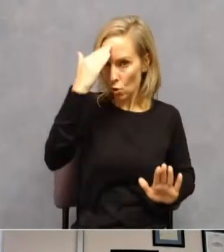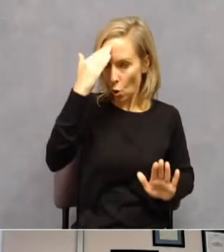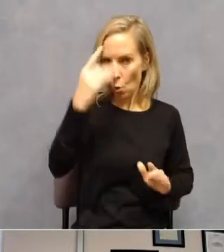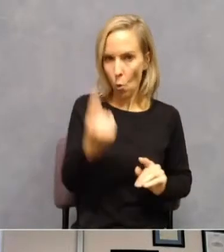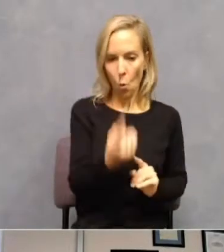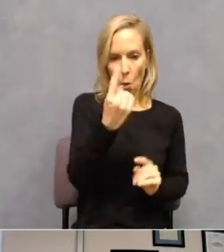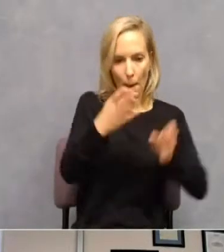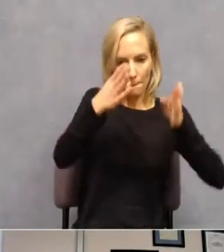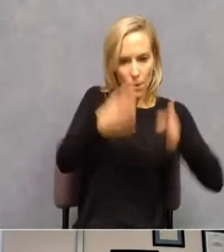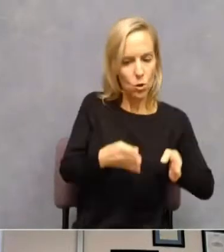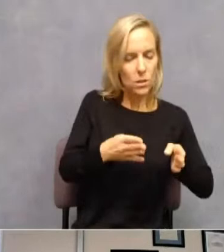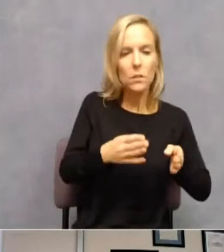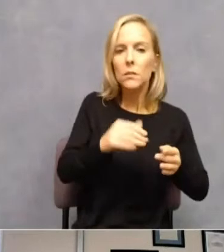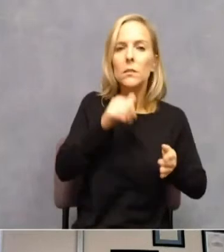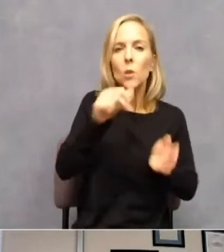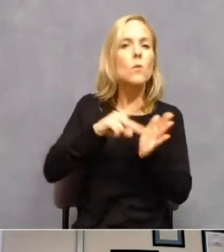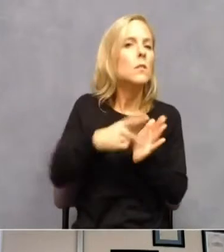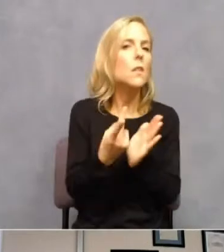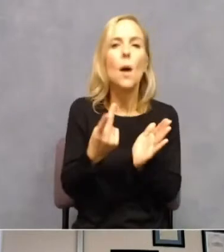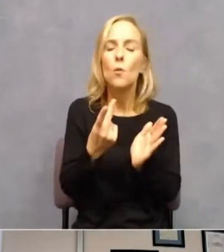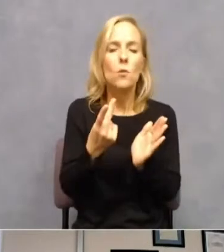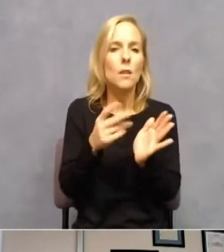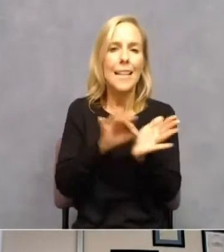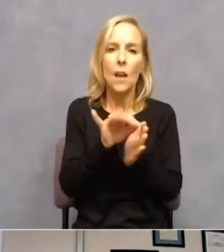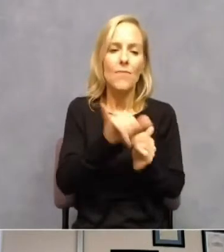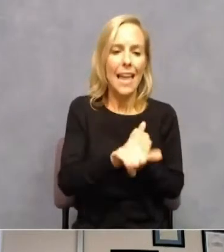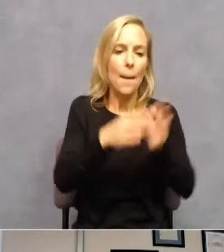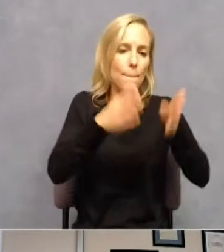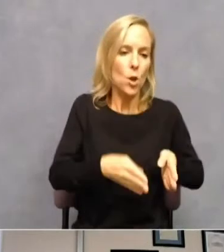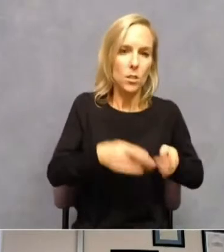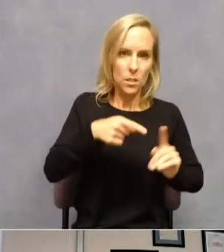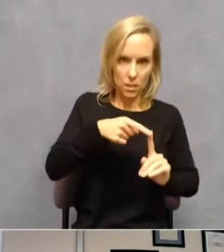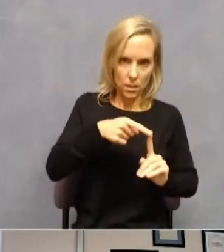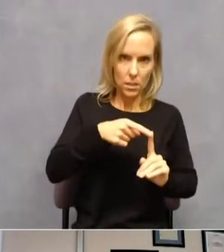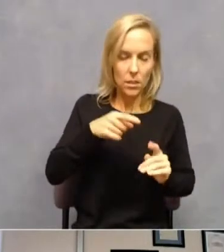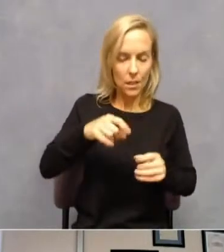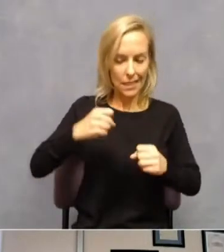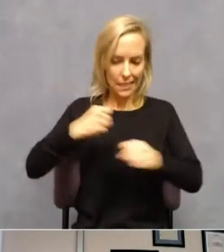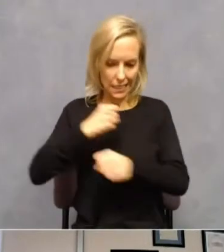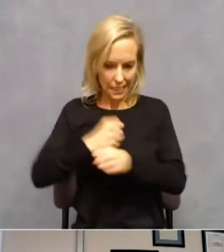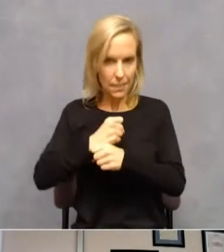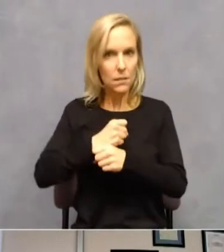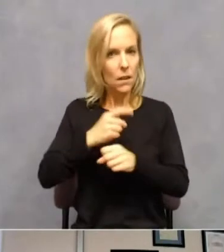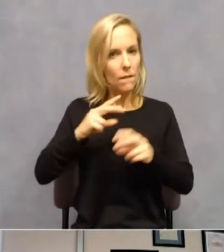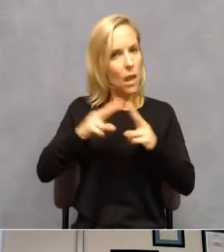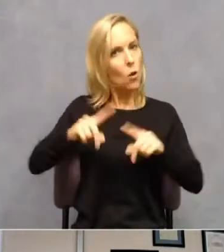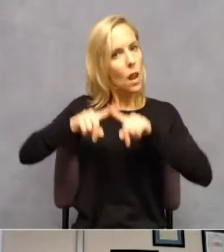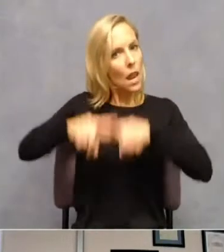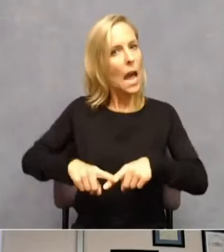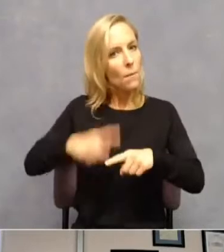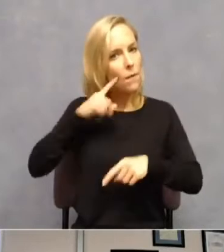We don't double count the same person. And those statistics that way are very reliable for that purpose.